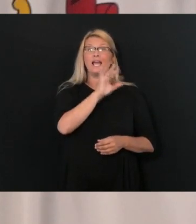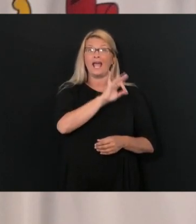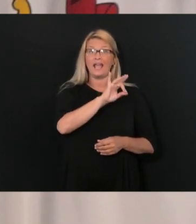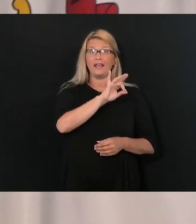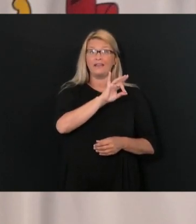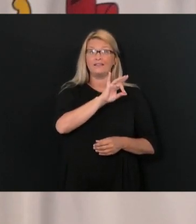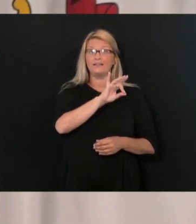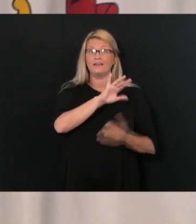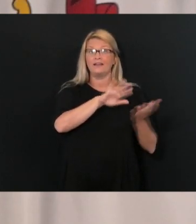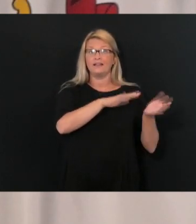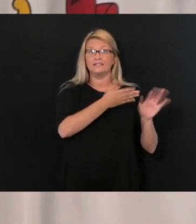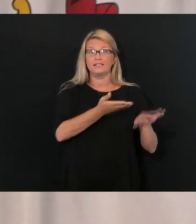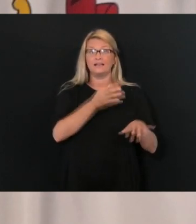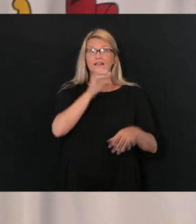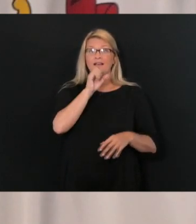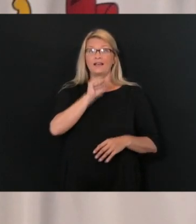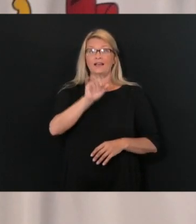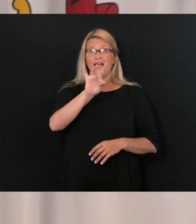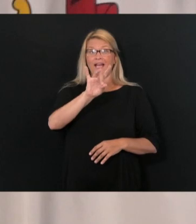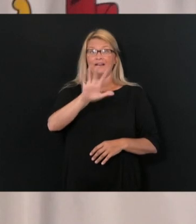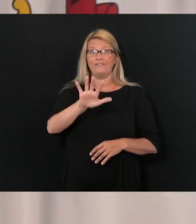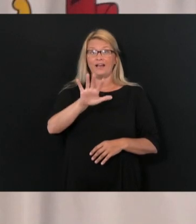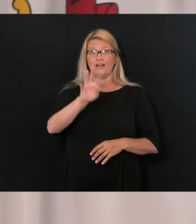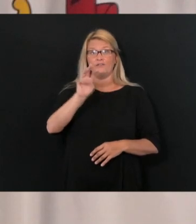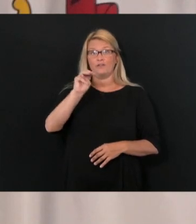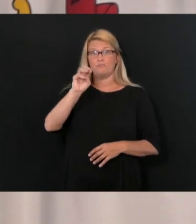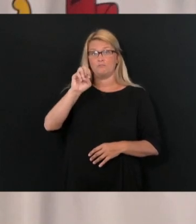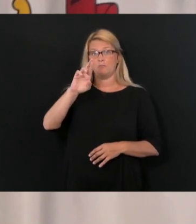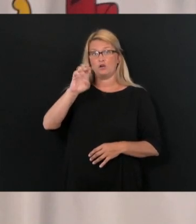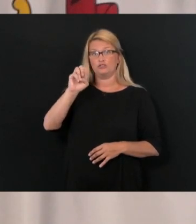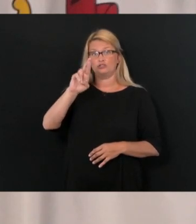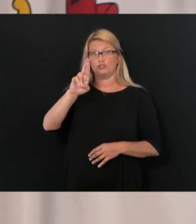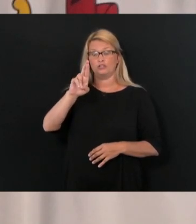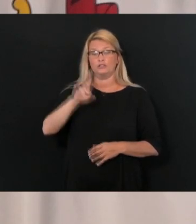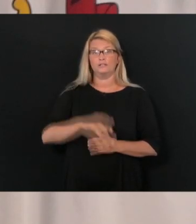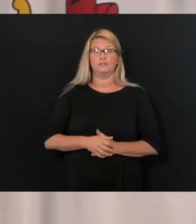168th death is an 85-year-old male from Mercer County.